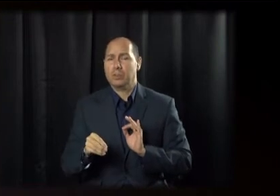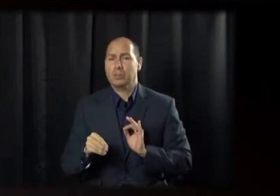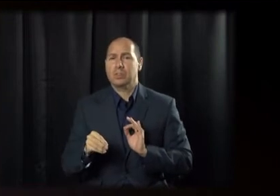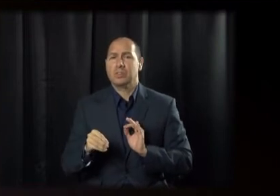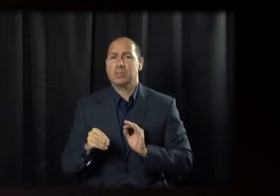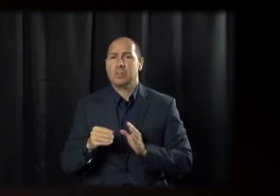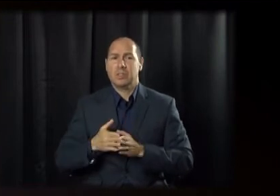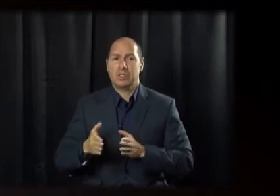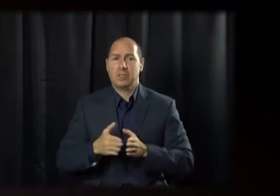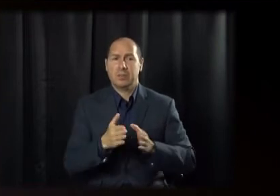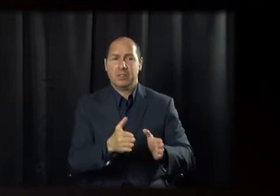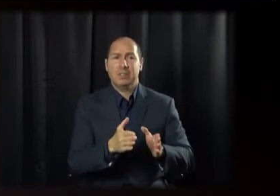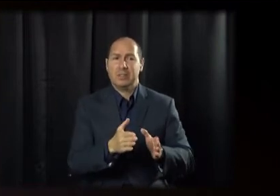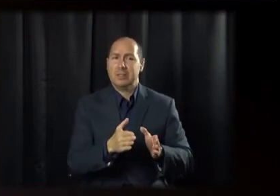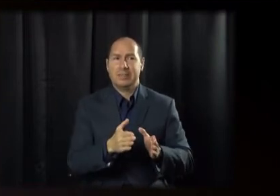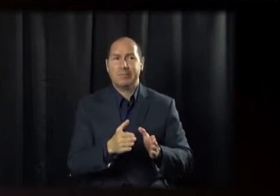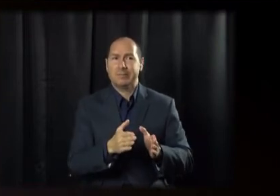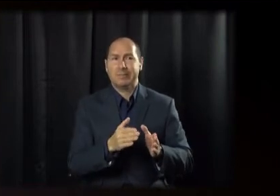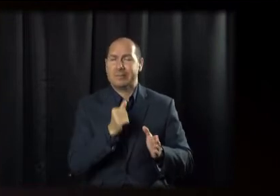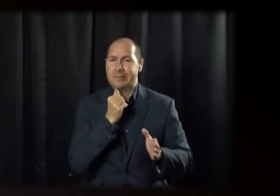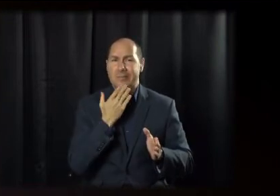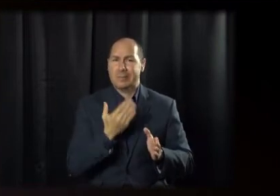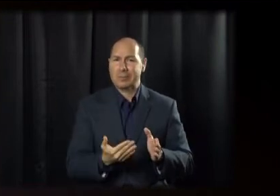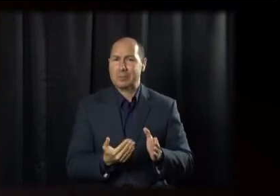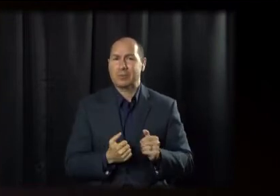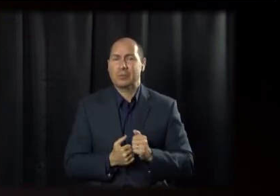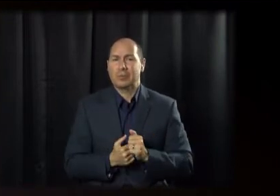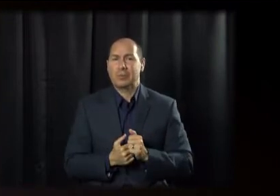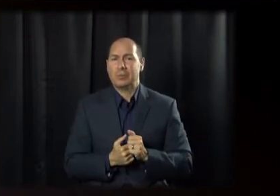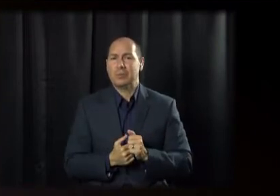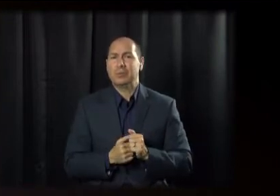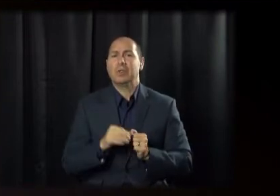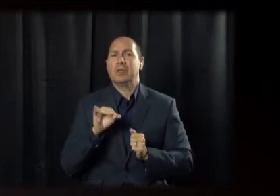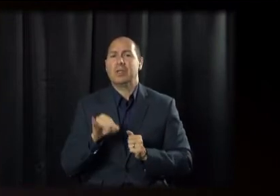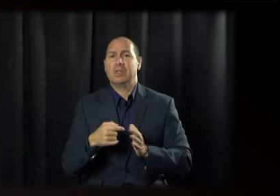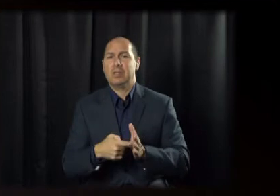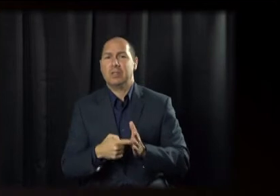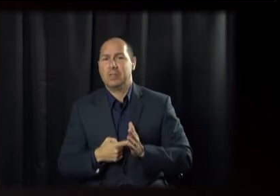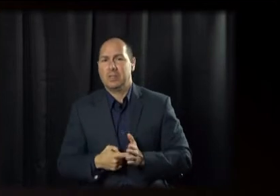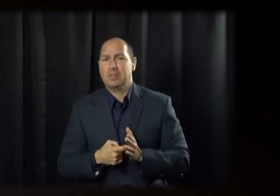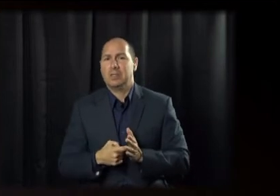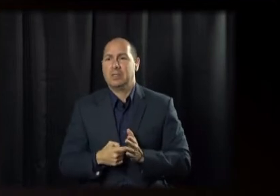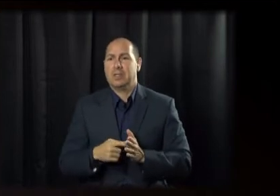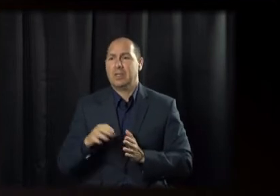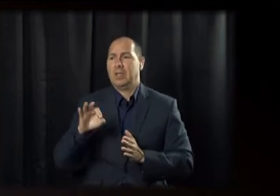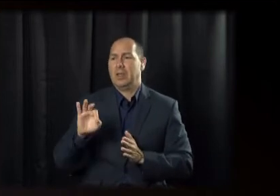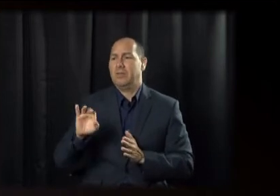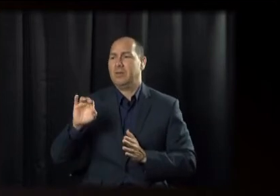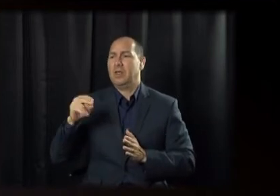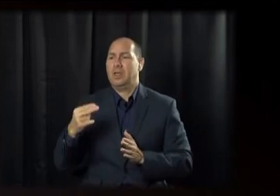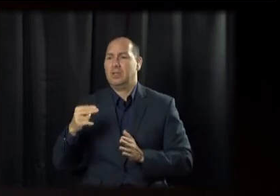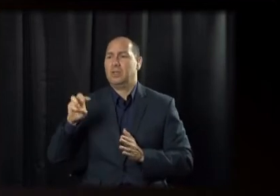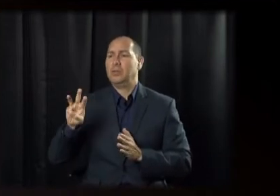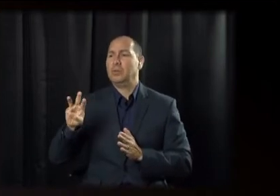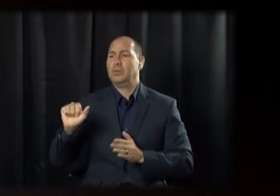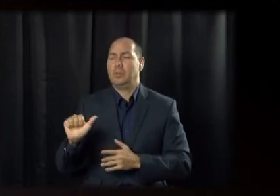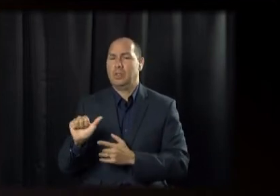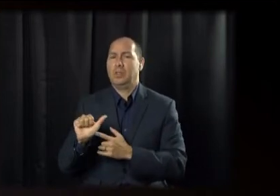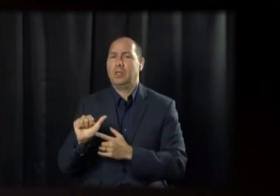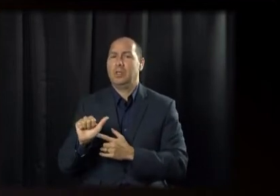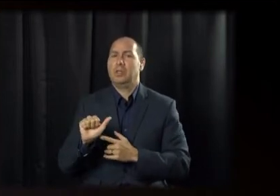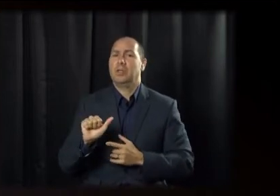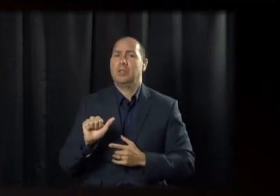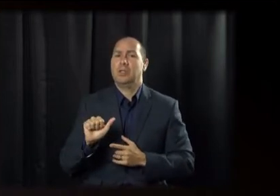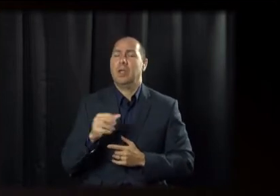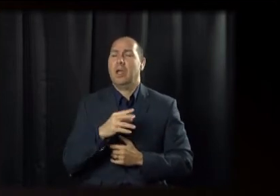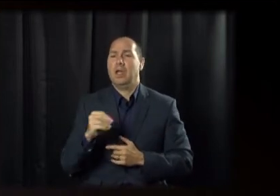in poor condition, compared to the 5% maximum required by the FHWA and the 1%